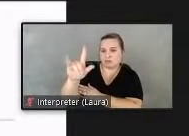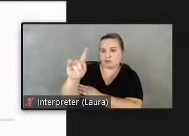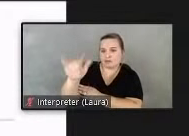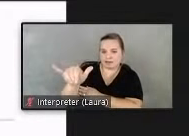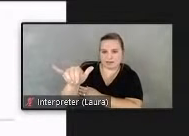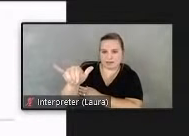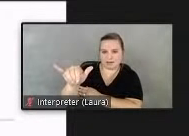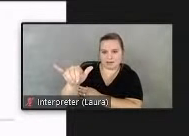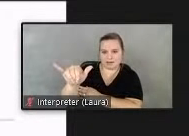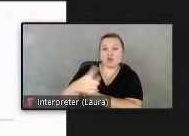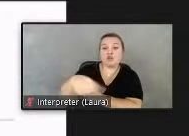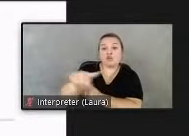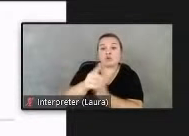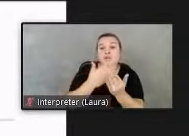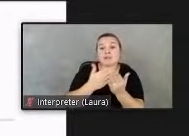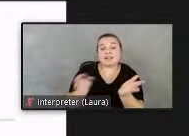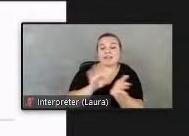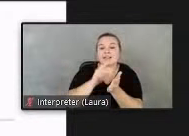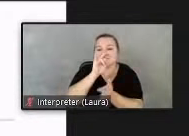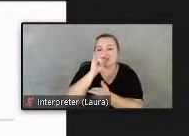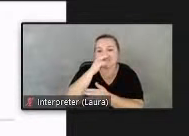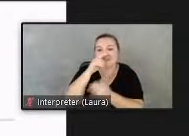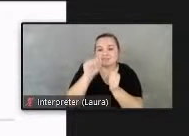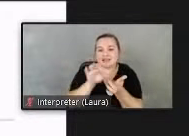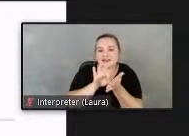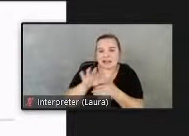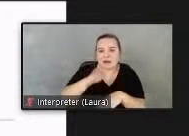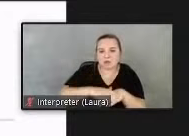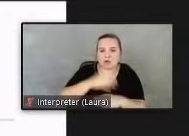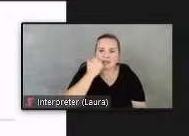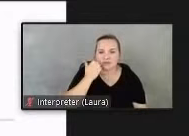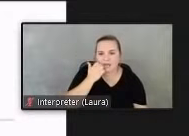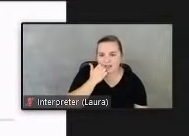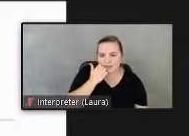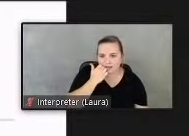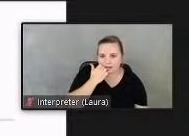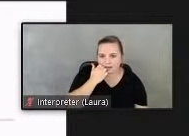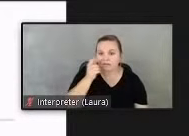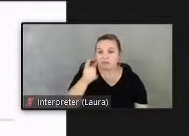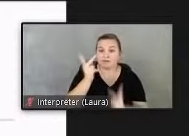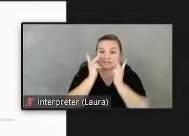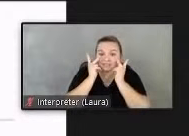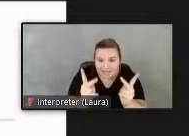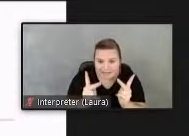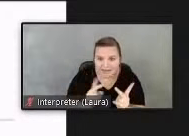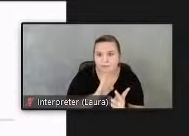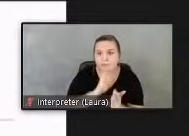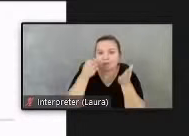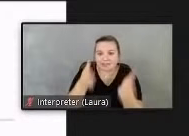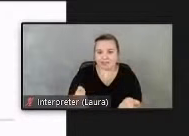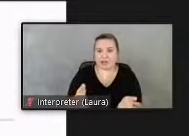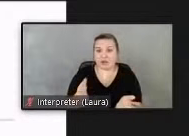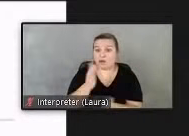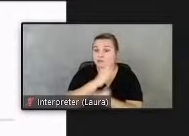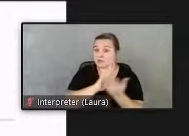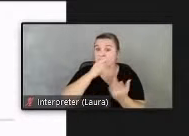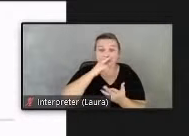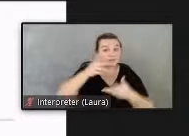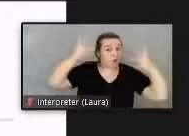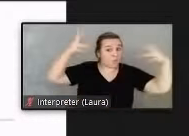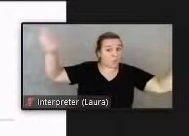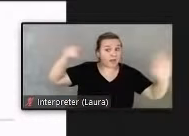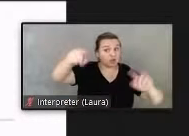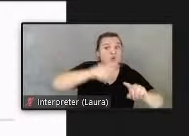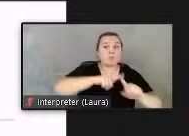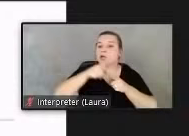You are the thing that kids could count on a daily basis to see and be there. Some of these kids didn't want you to be there, but you were there for